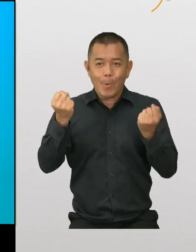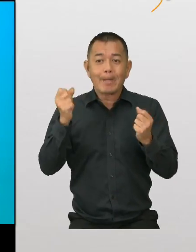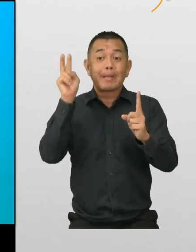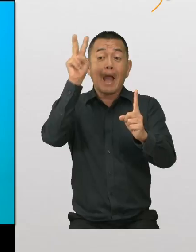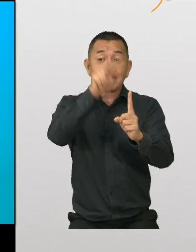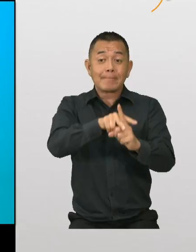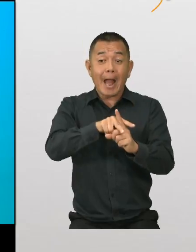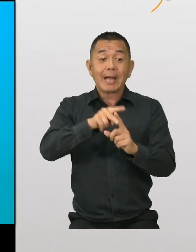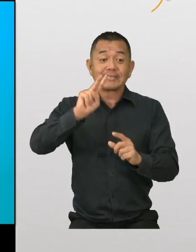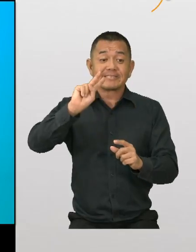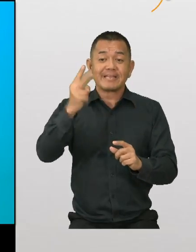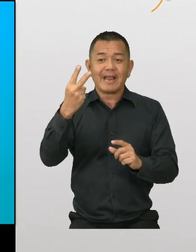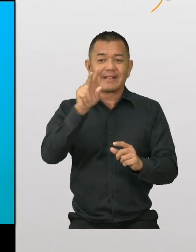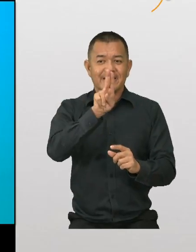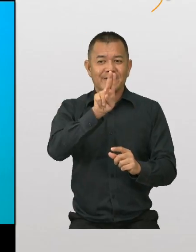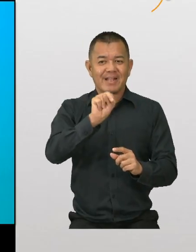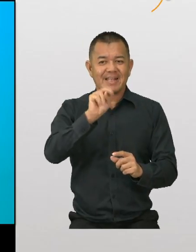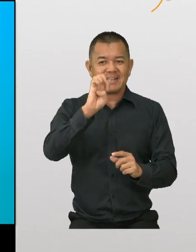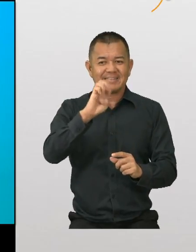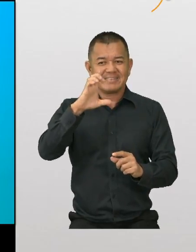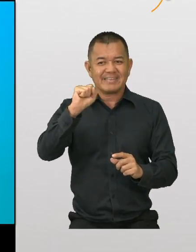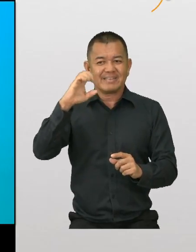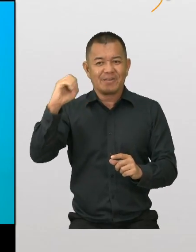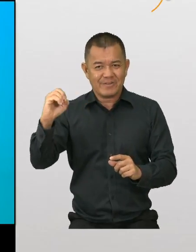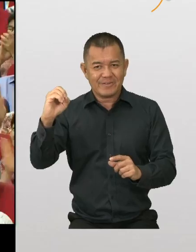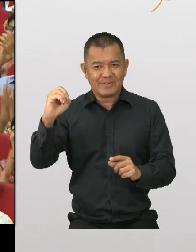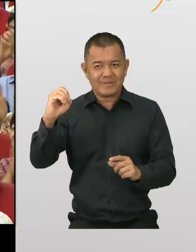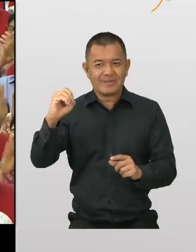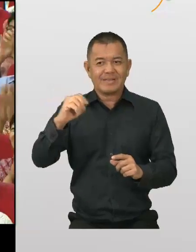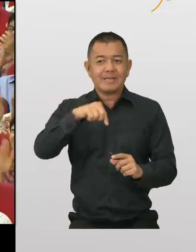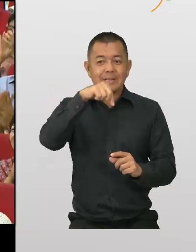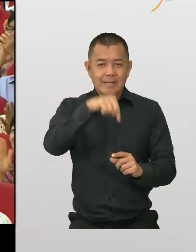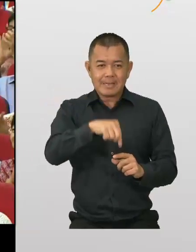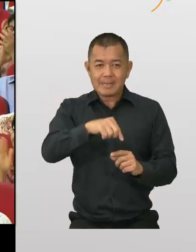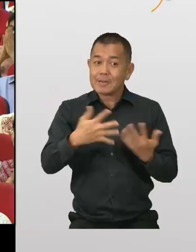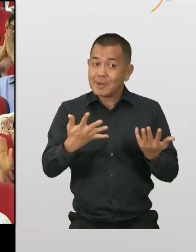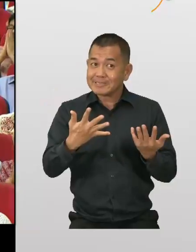UNESCO inscription, and this time is on hawkers culture.